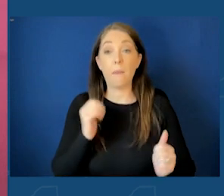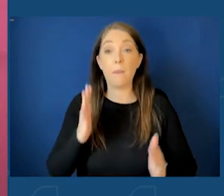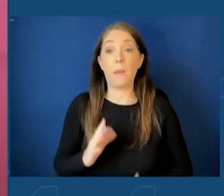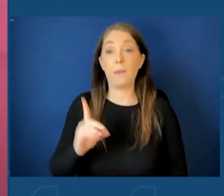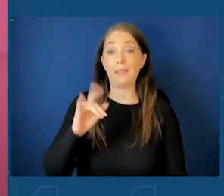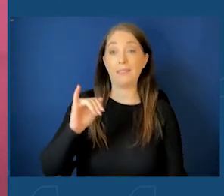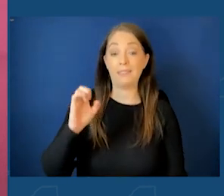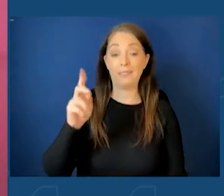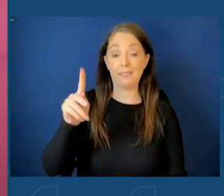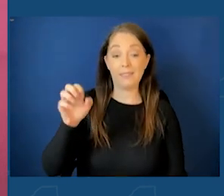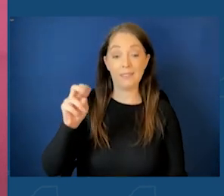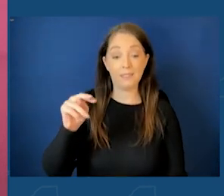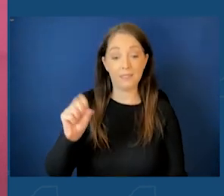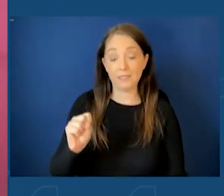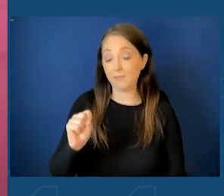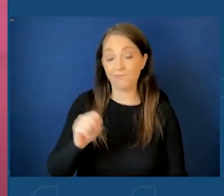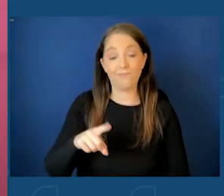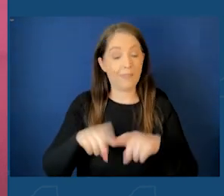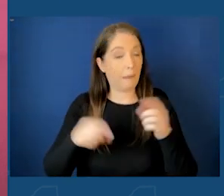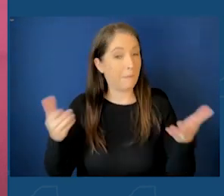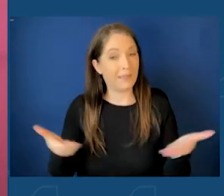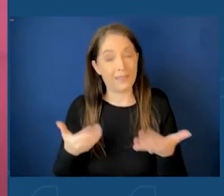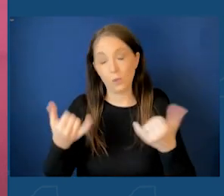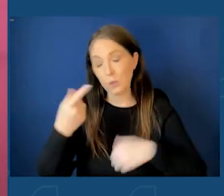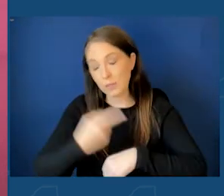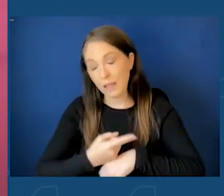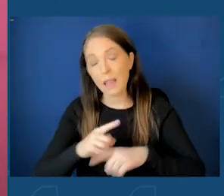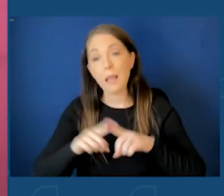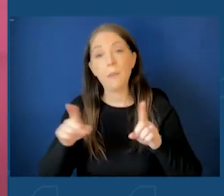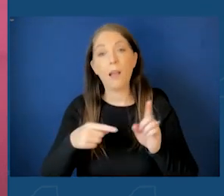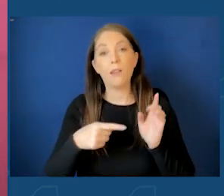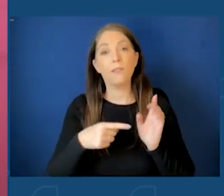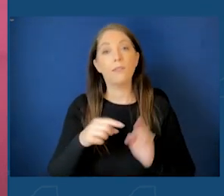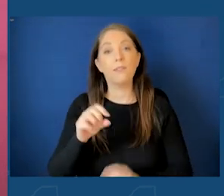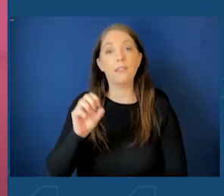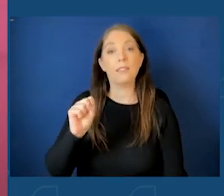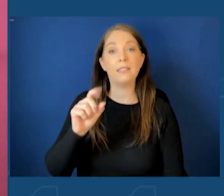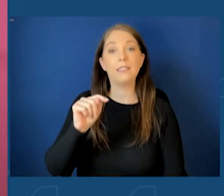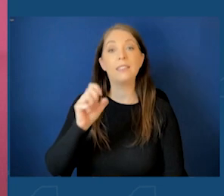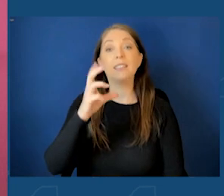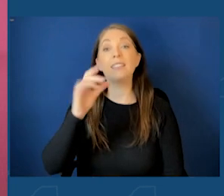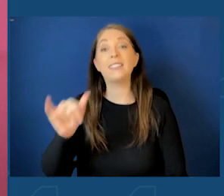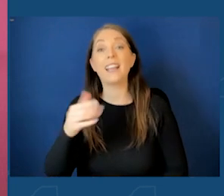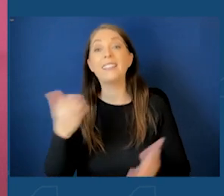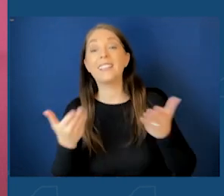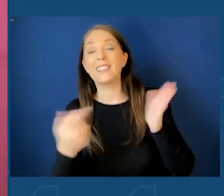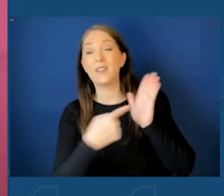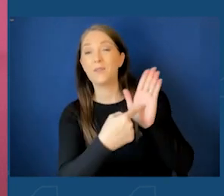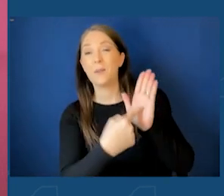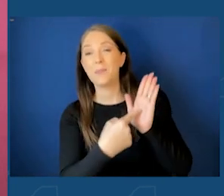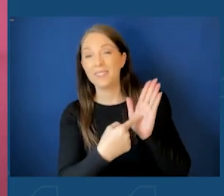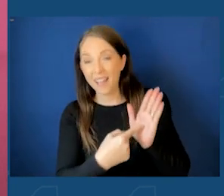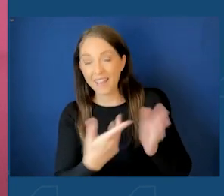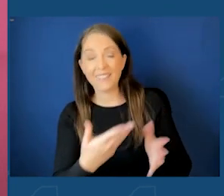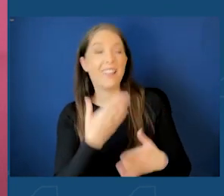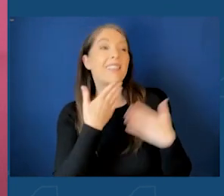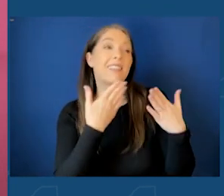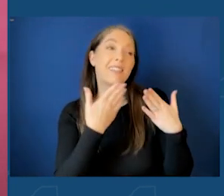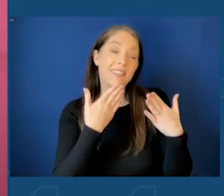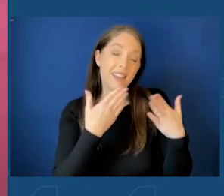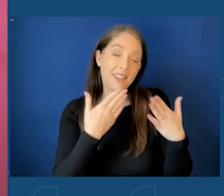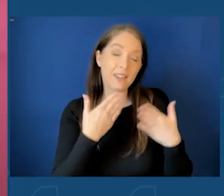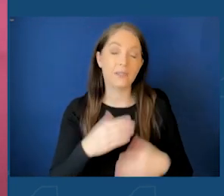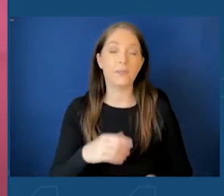this morning, but she's represented by Stacey Marius. Raise your hand, Stacey. We want to thank Assemblywoman